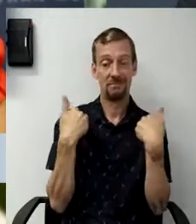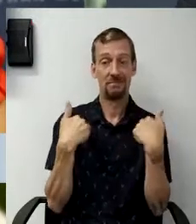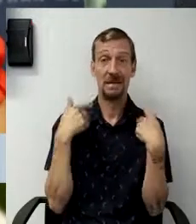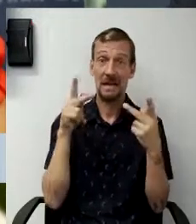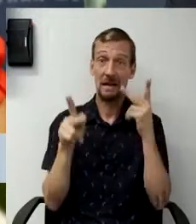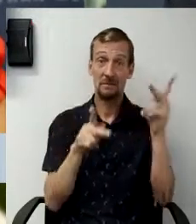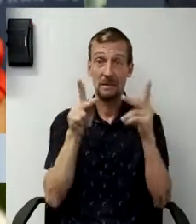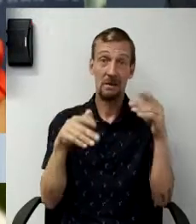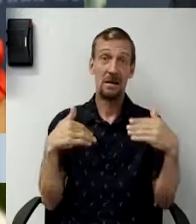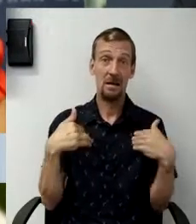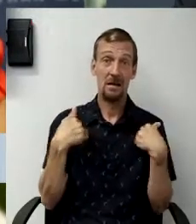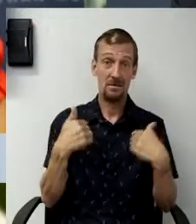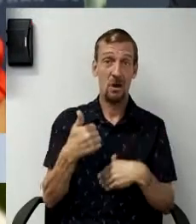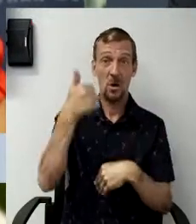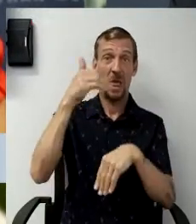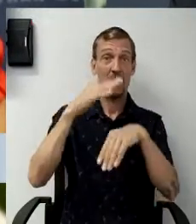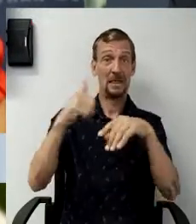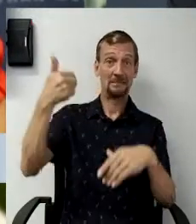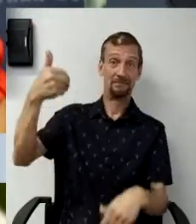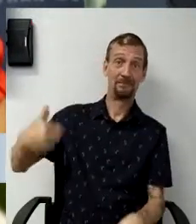people, younger than me.